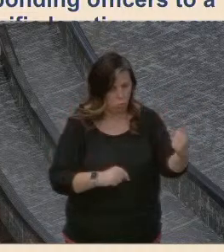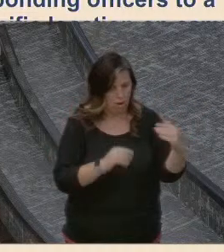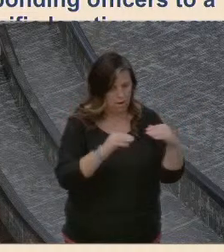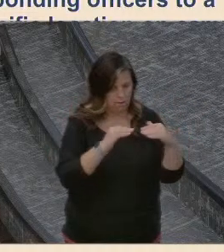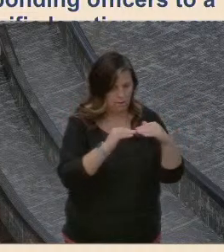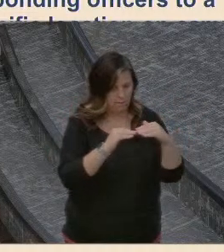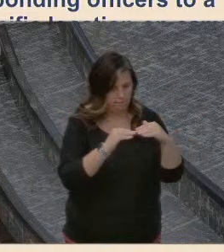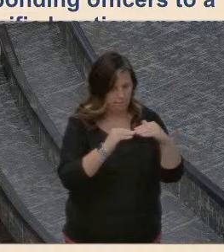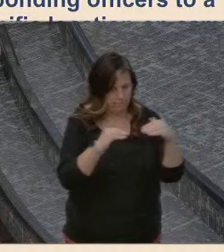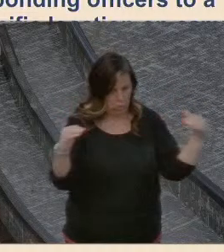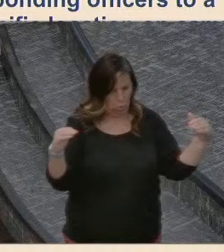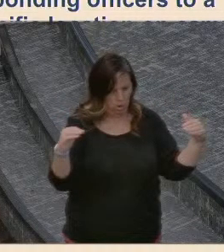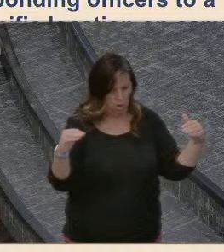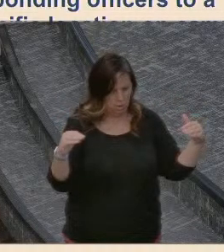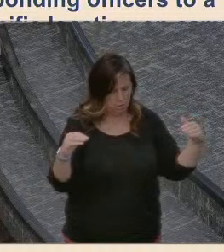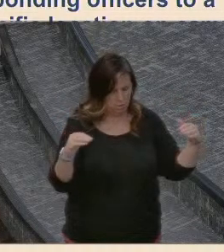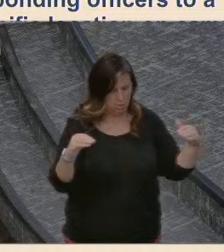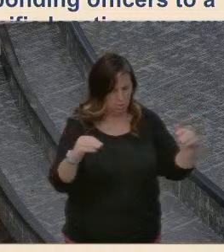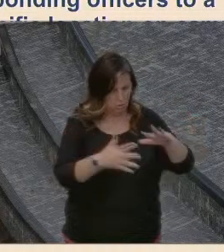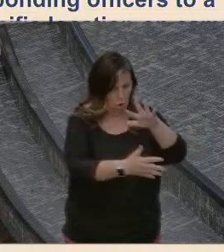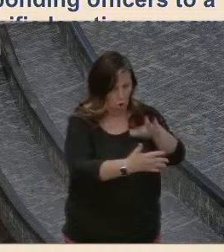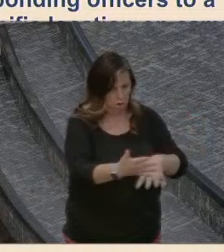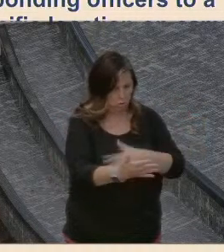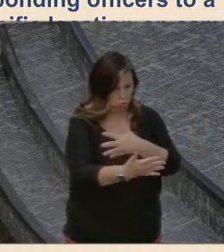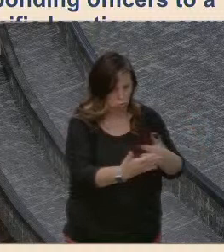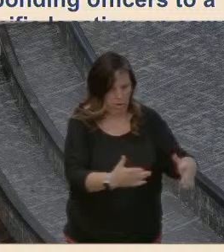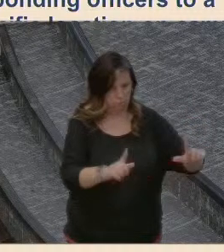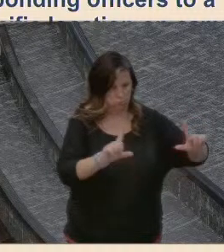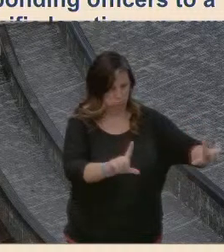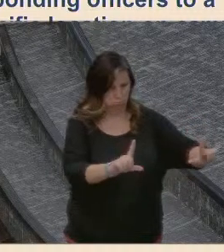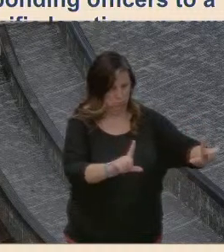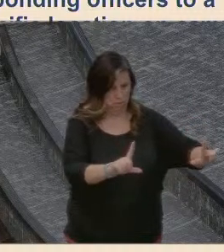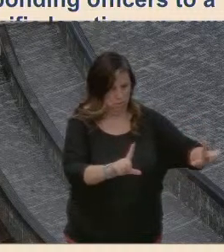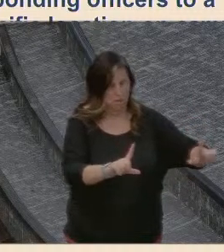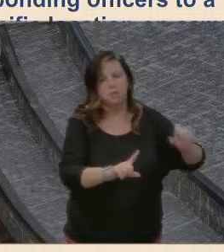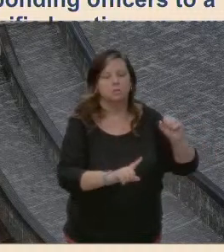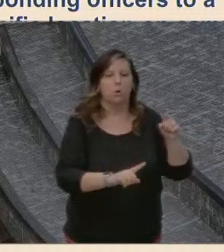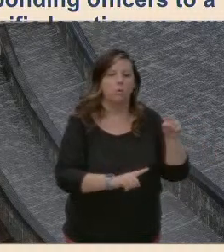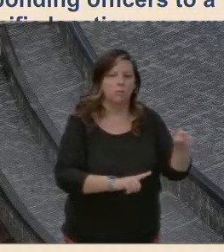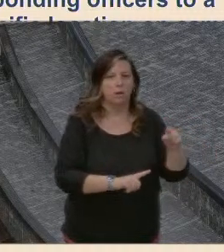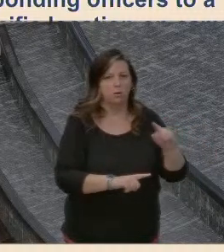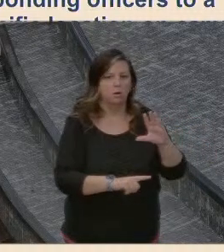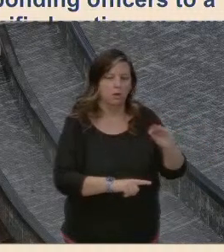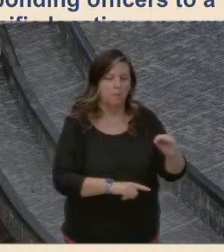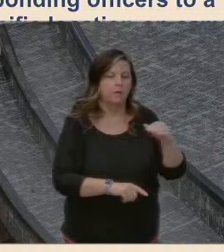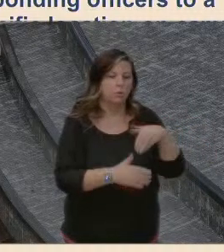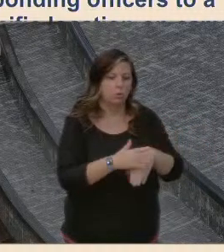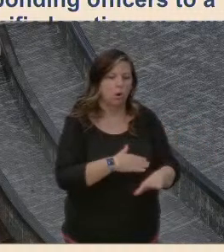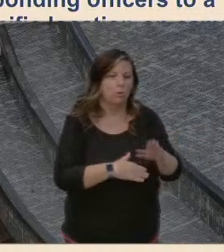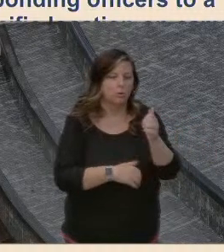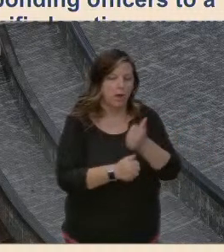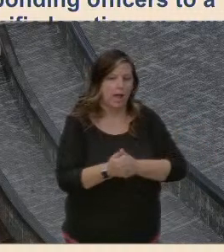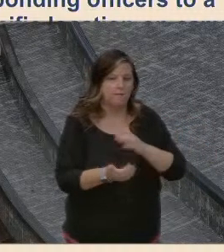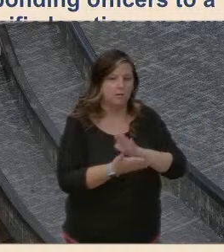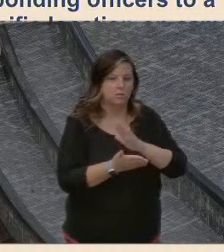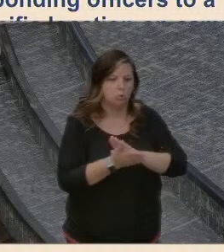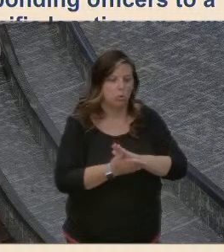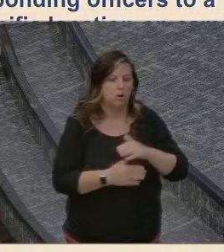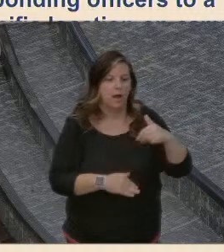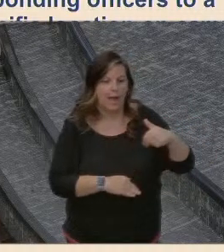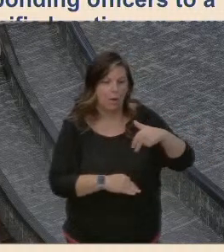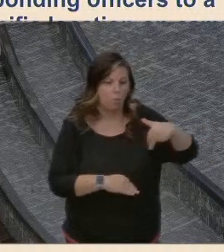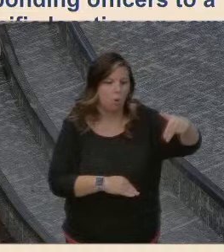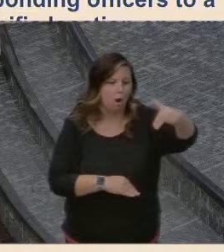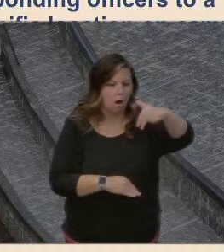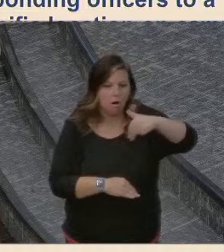grid. And what they would do is come into every single school, walk the school floor by floor,